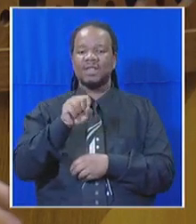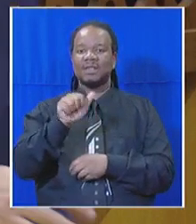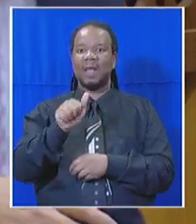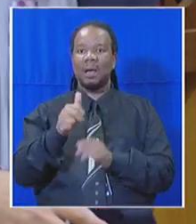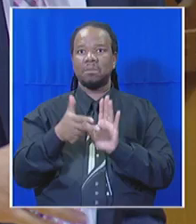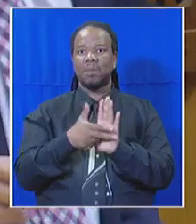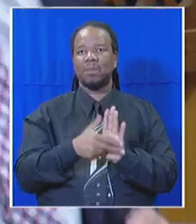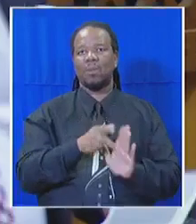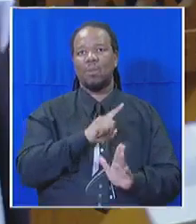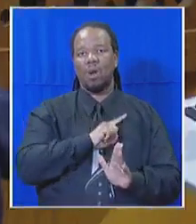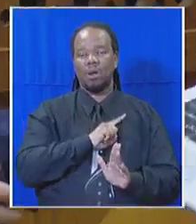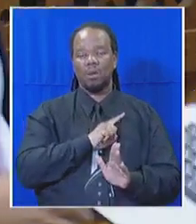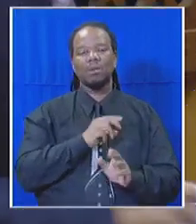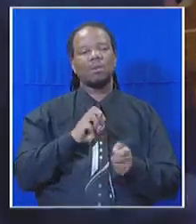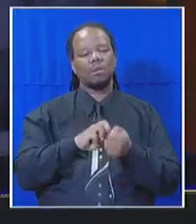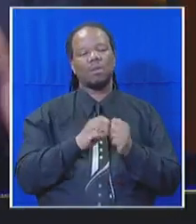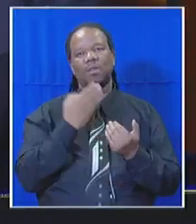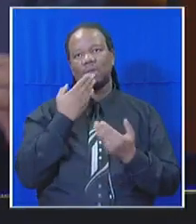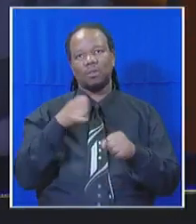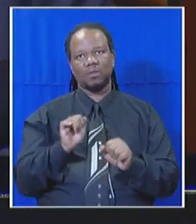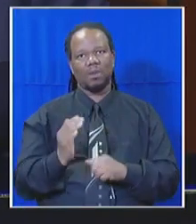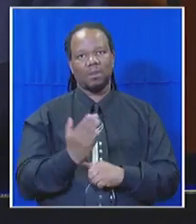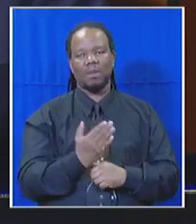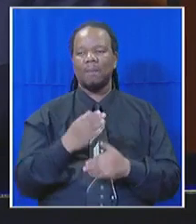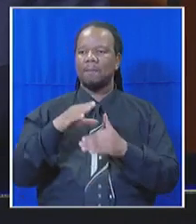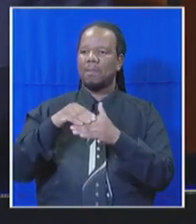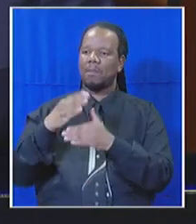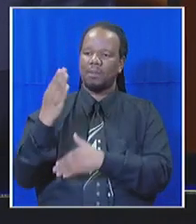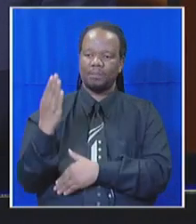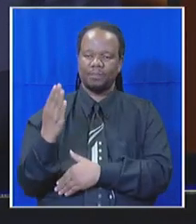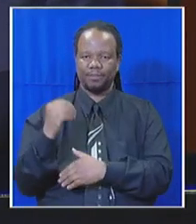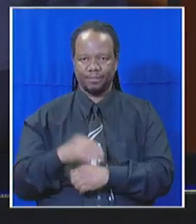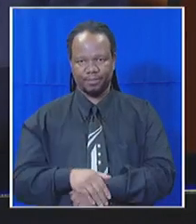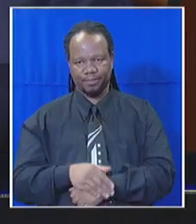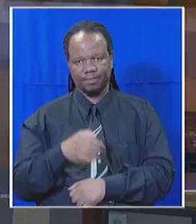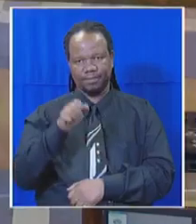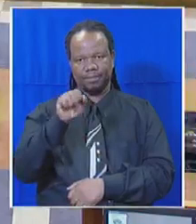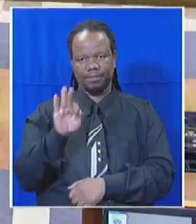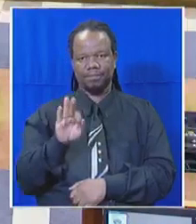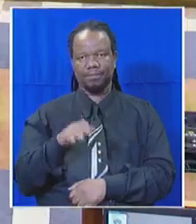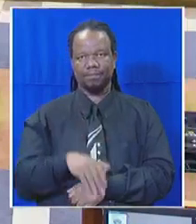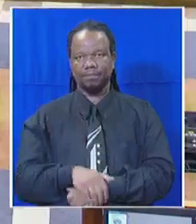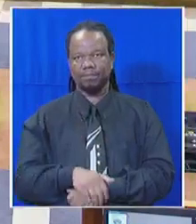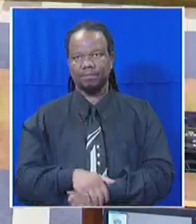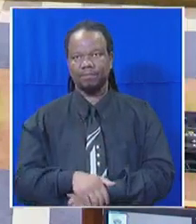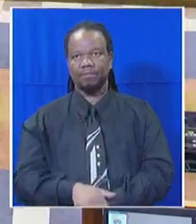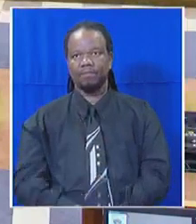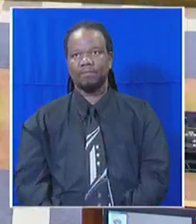Chair. Thank Speaker, you, Honourable Deputy Member. Speaker. Honourable Member, EFF.